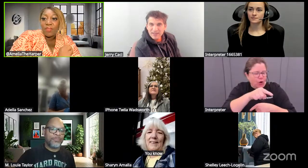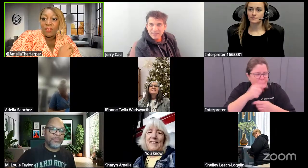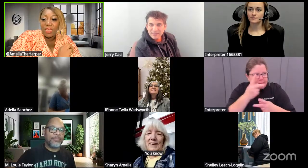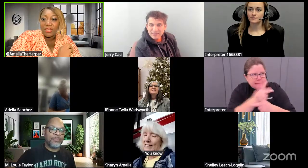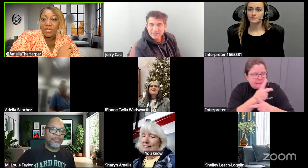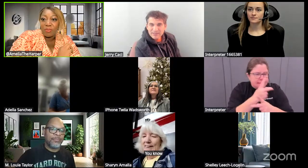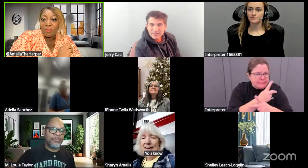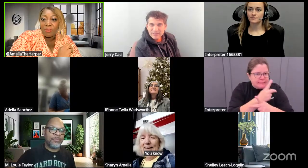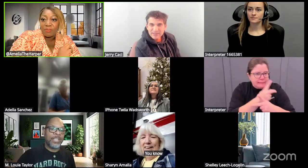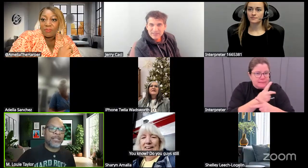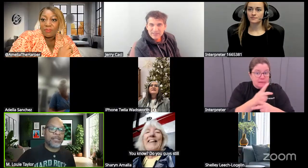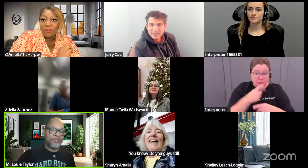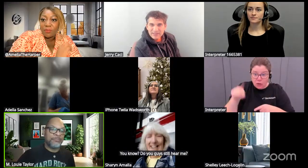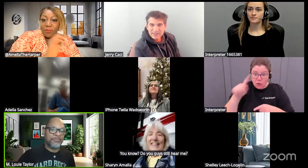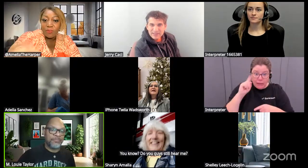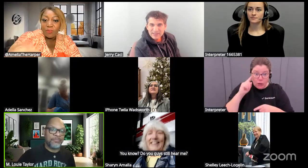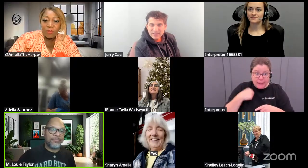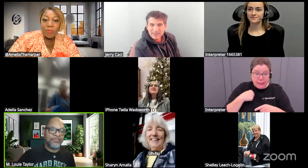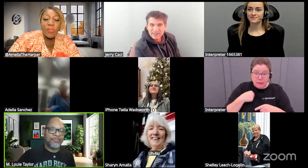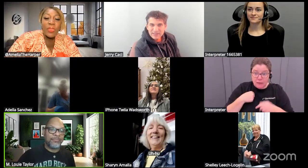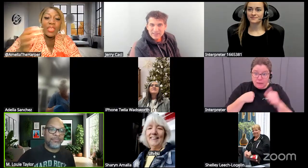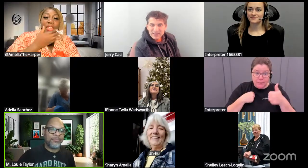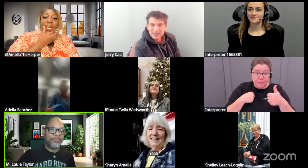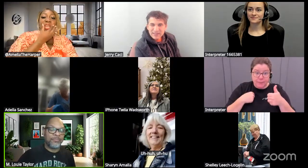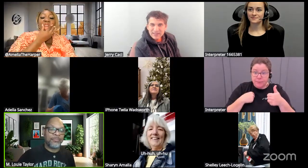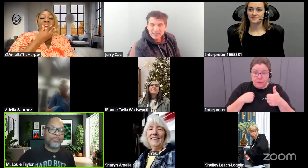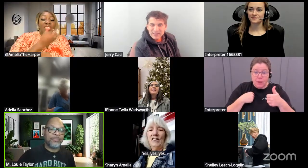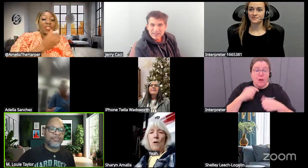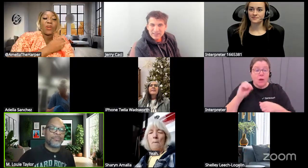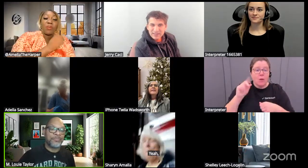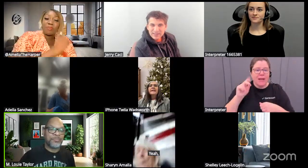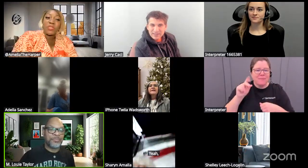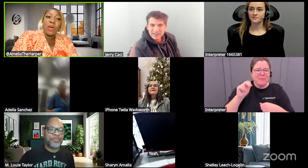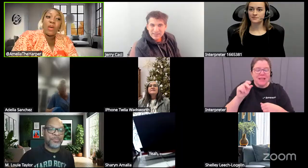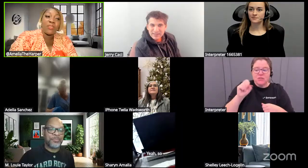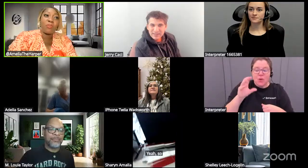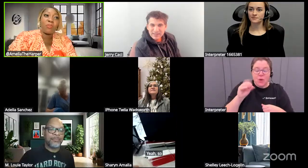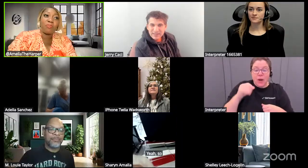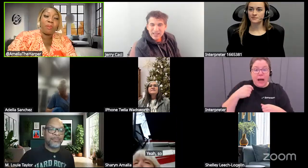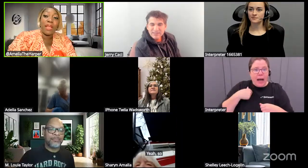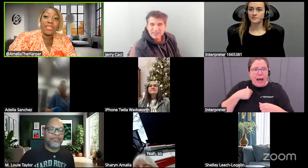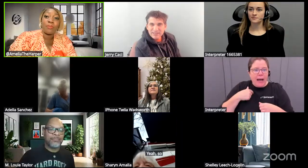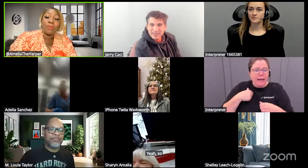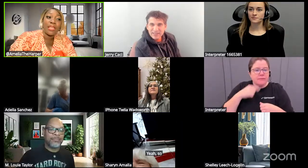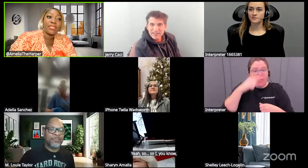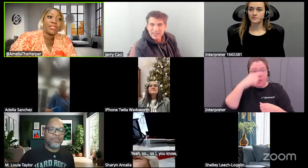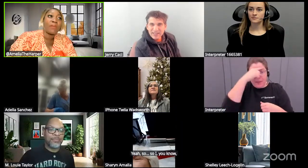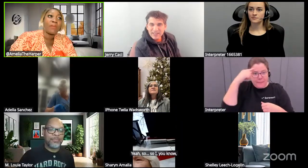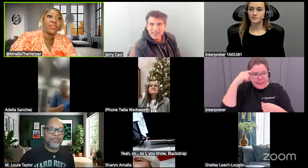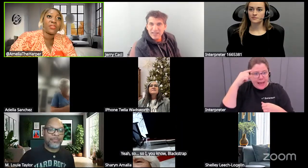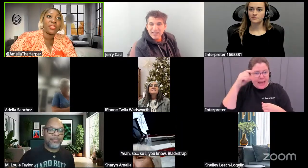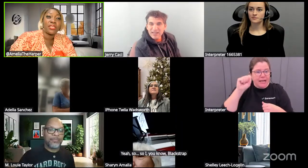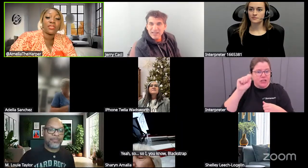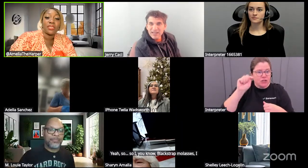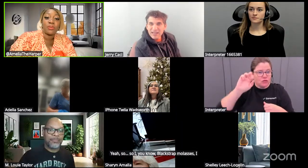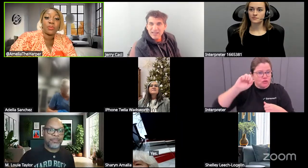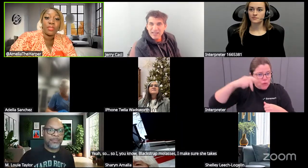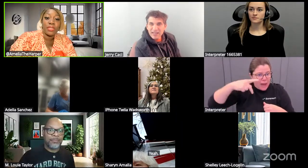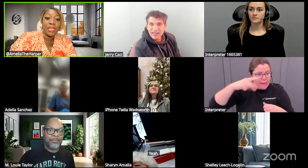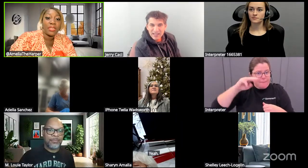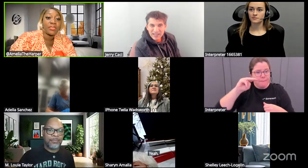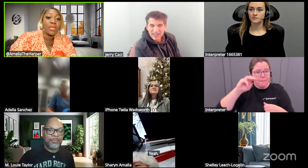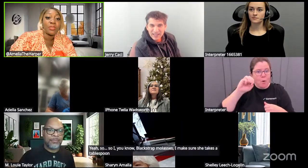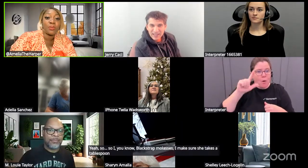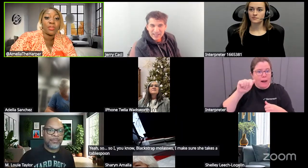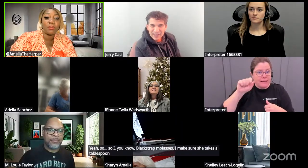Can you guys still hear me? Yes. Yes. Yeah. Uh-huh. Yes. Yes. Uh-huh. Yeah. So I, black strap molasses. I make sure she takes a tablespoon at